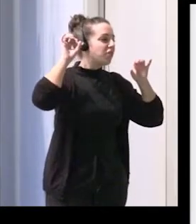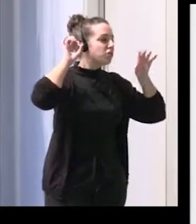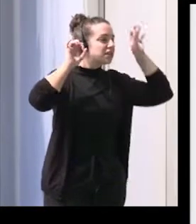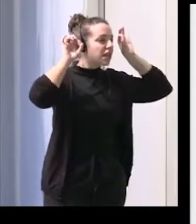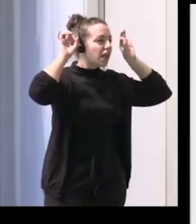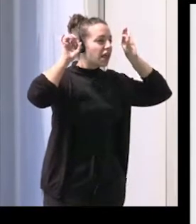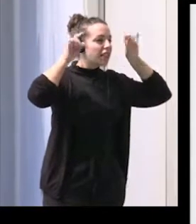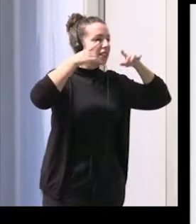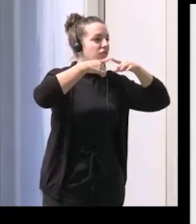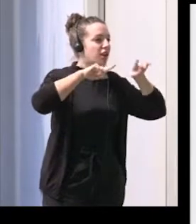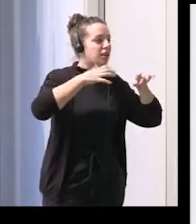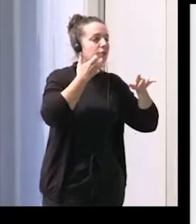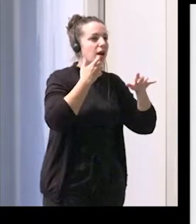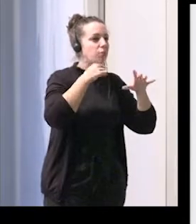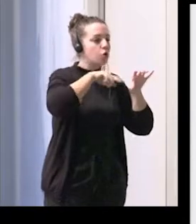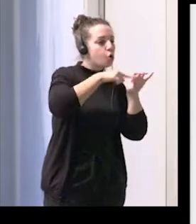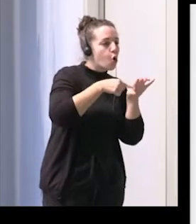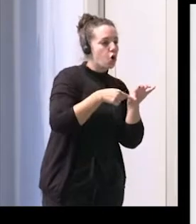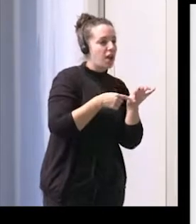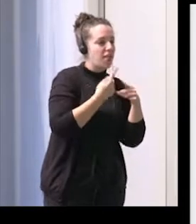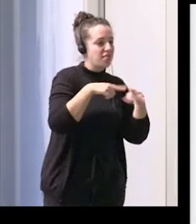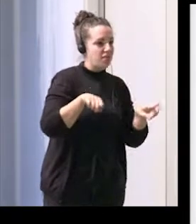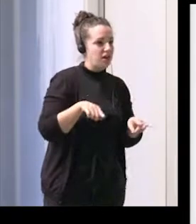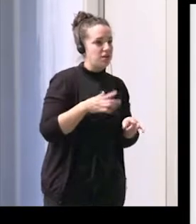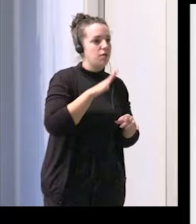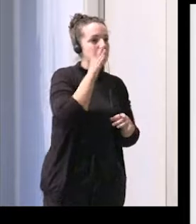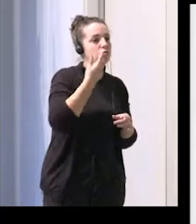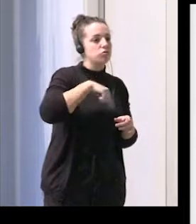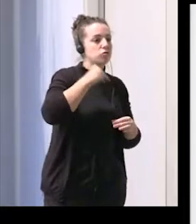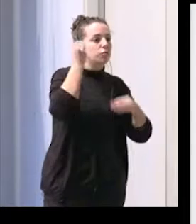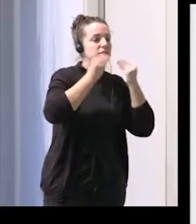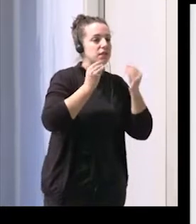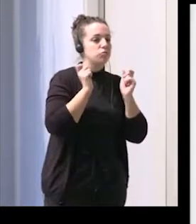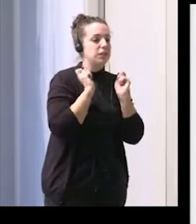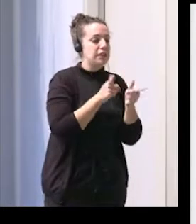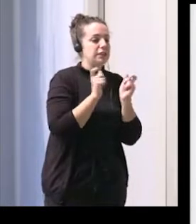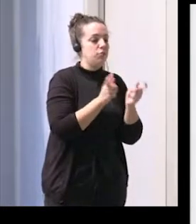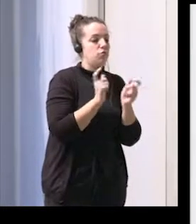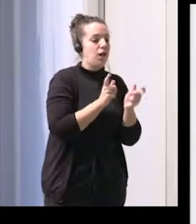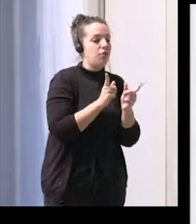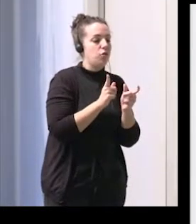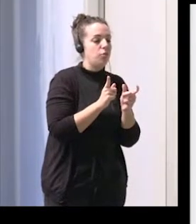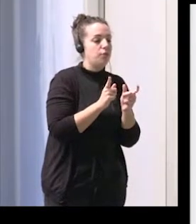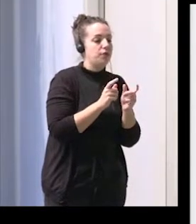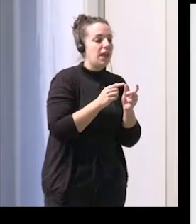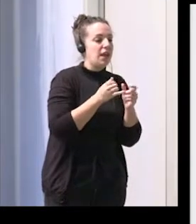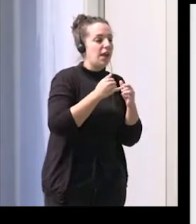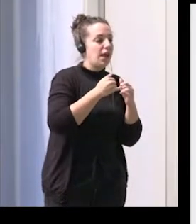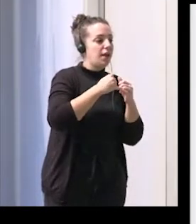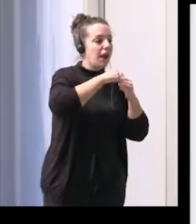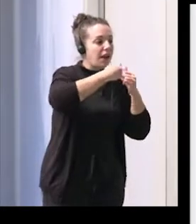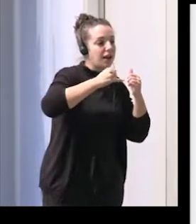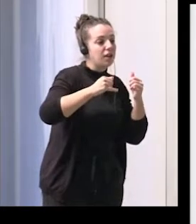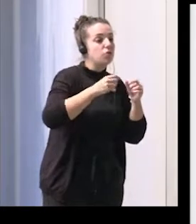child. We think we're stimulating the same apical electrode when we pair 2 electrodes in the